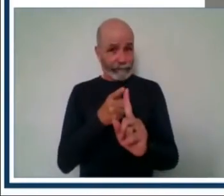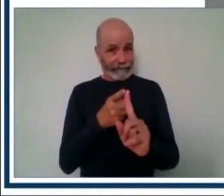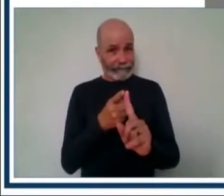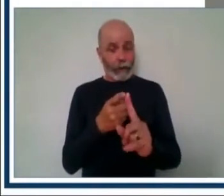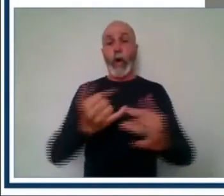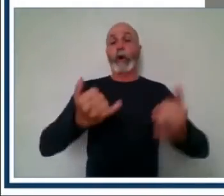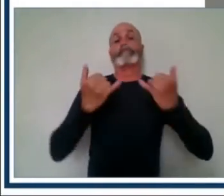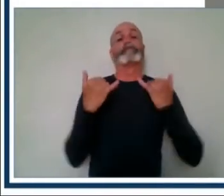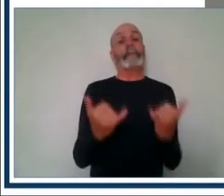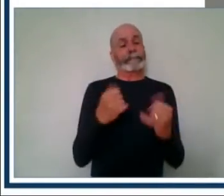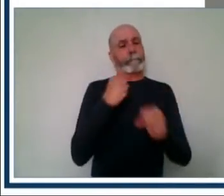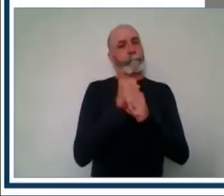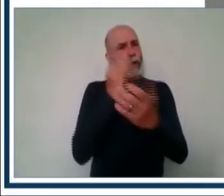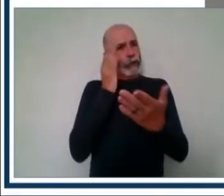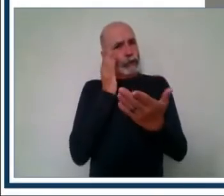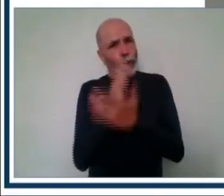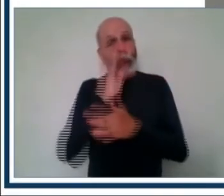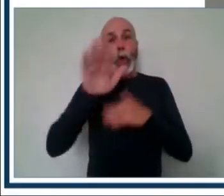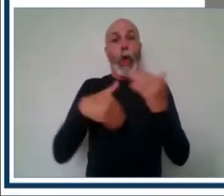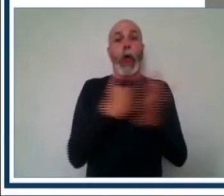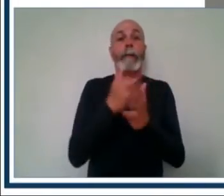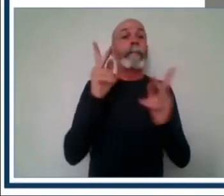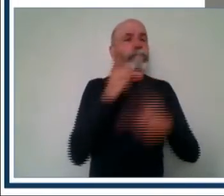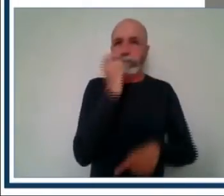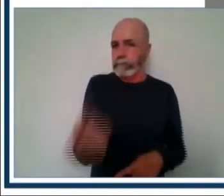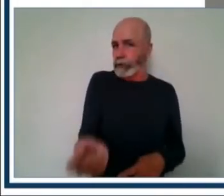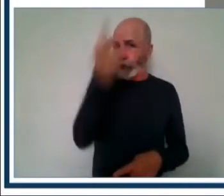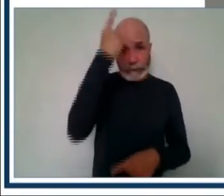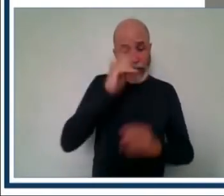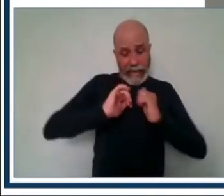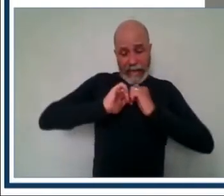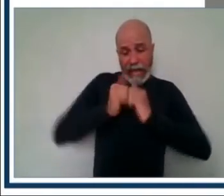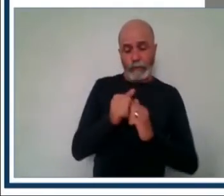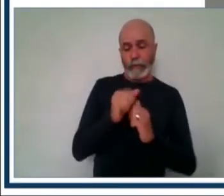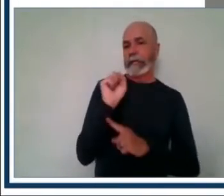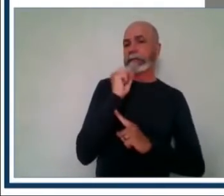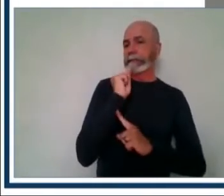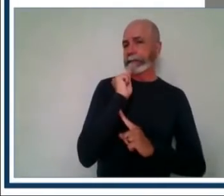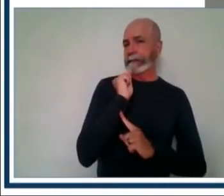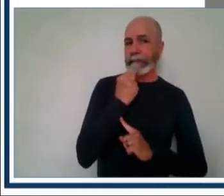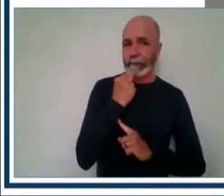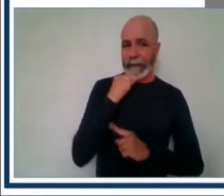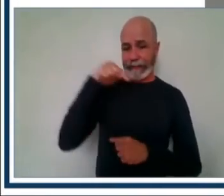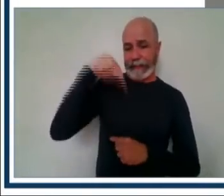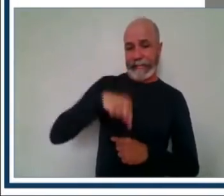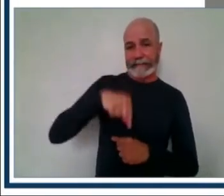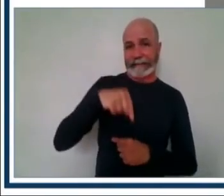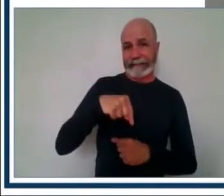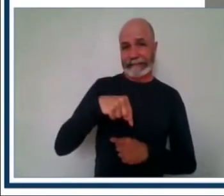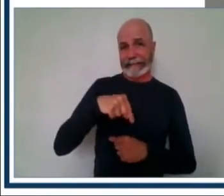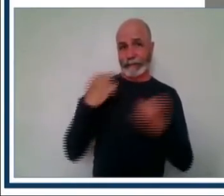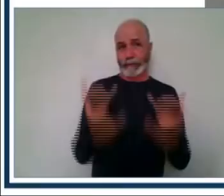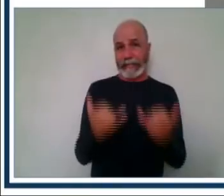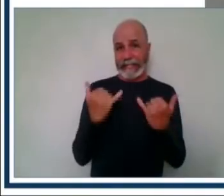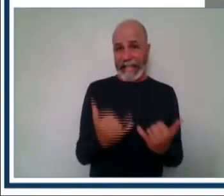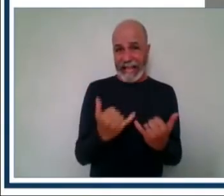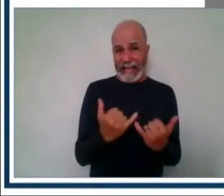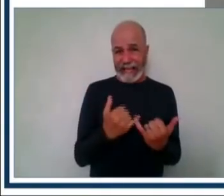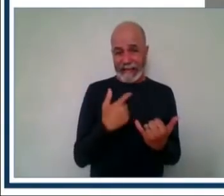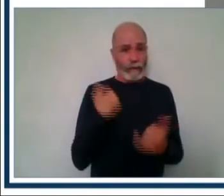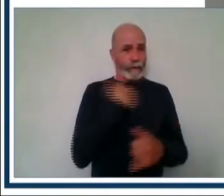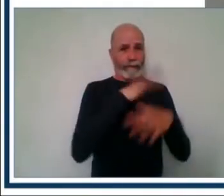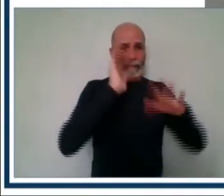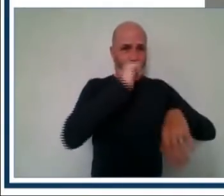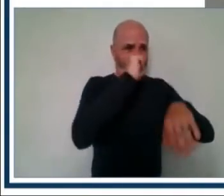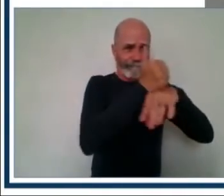don't understand the severity of the situation, that we have put things in place, but now it's up to all Nova Scotians to do what they need to